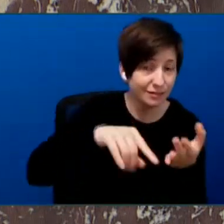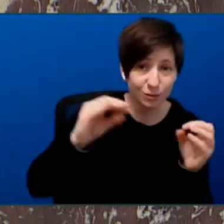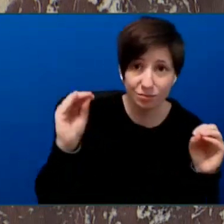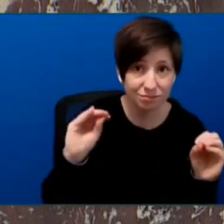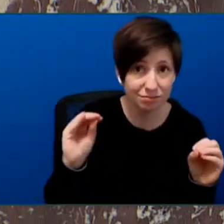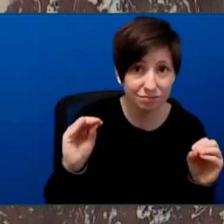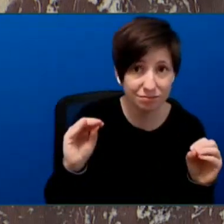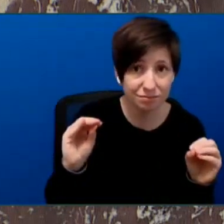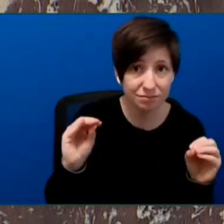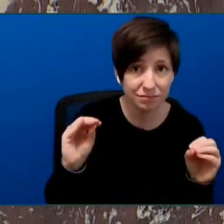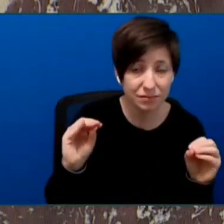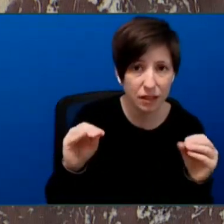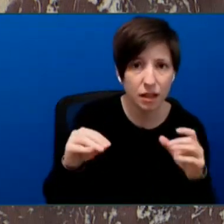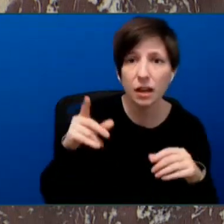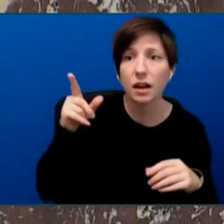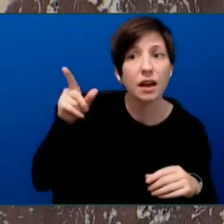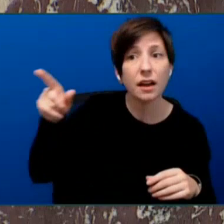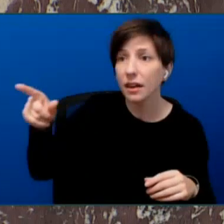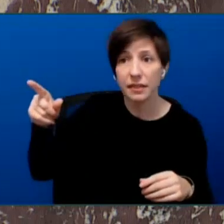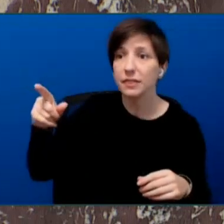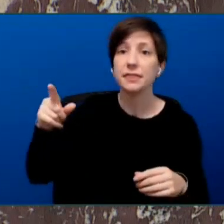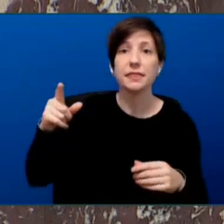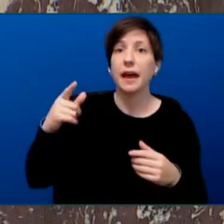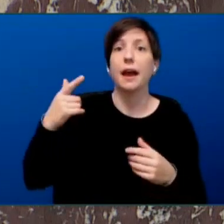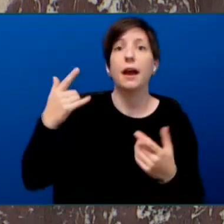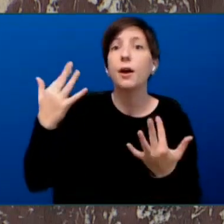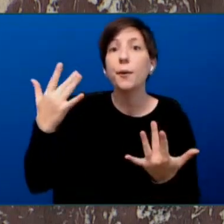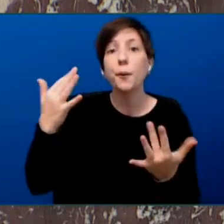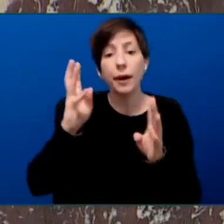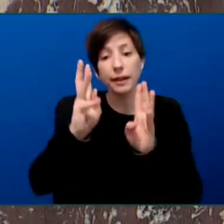to this organization until it was brought up by the official opposition.